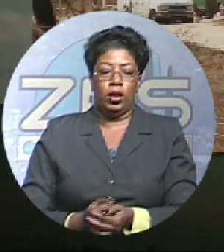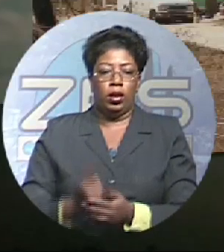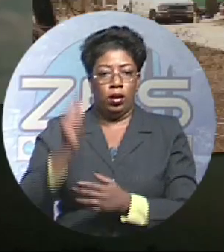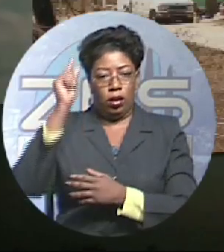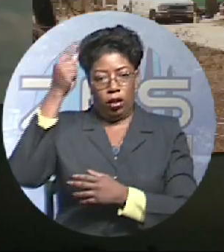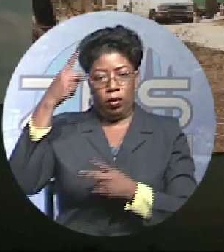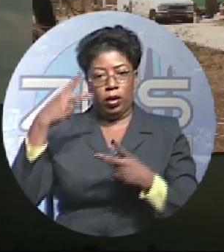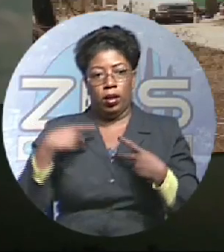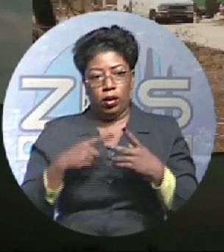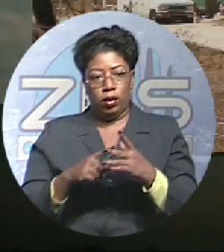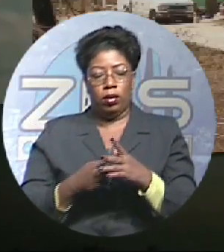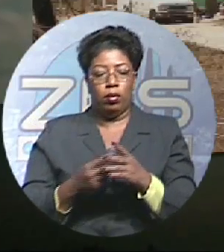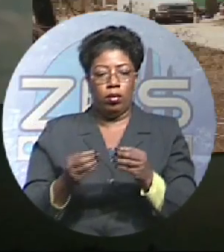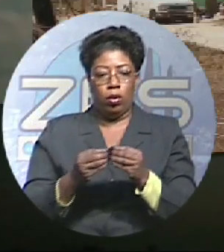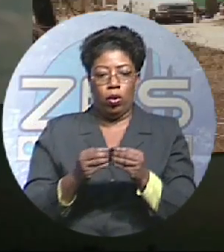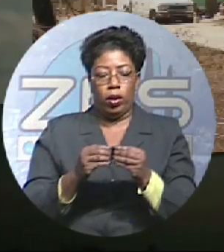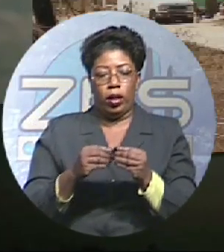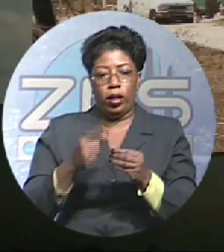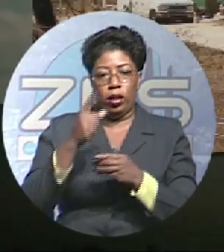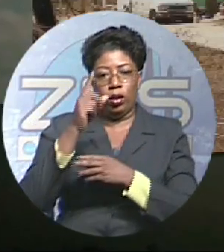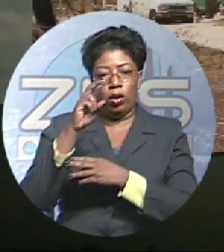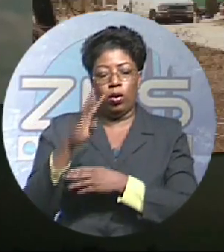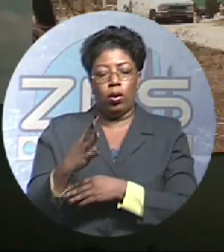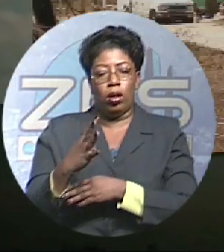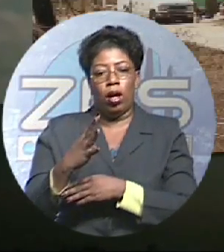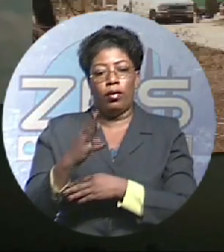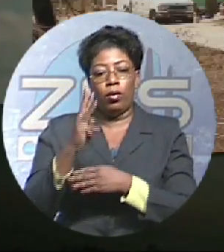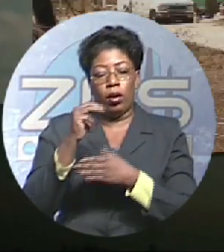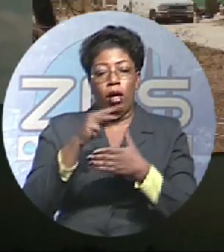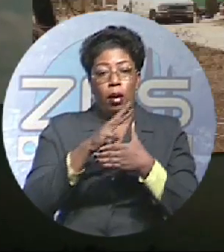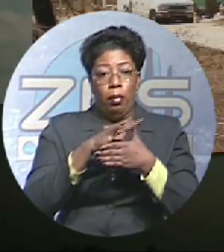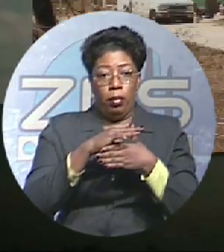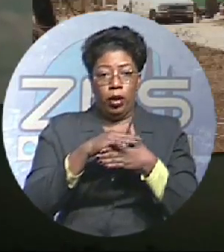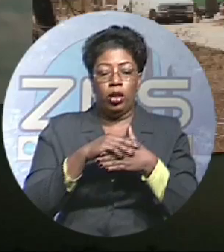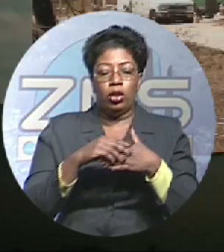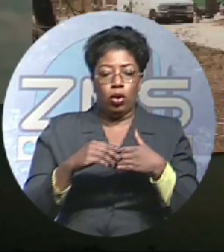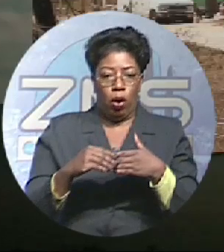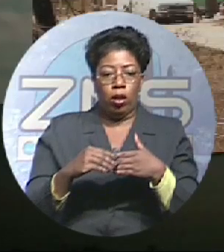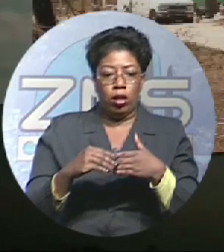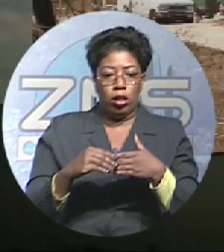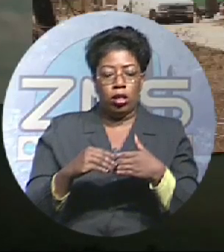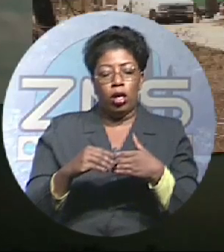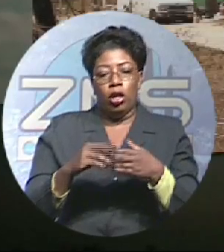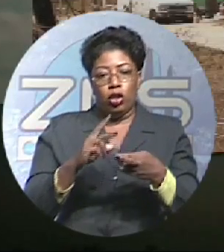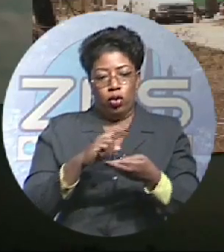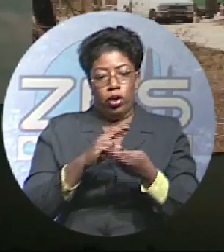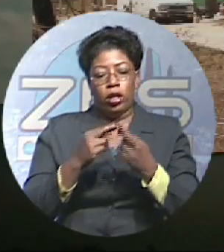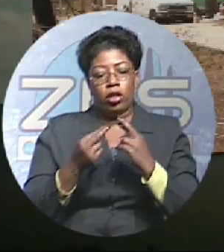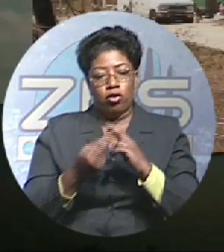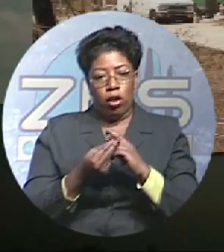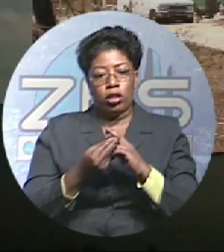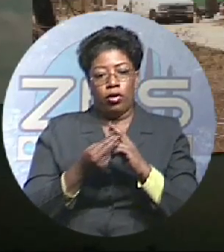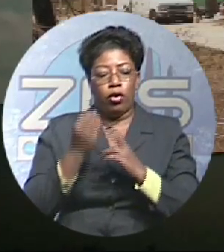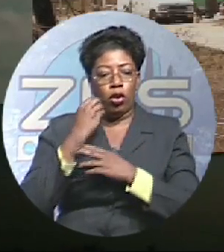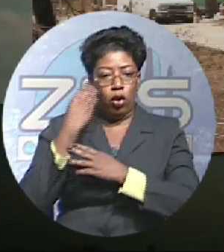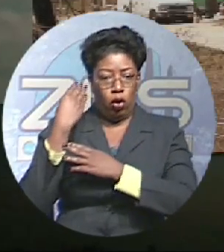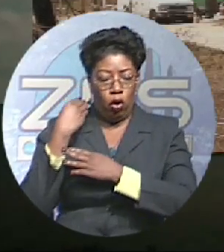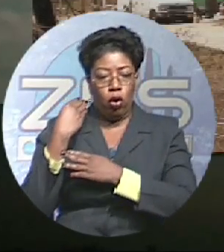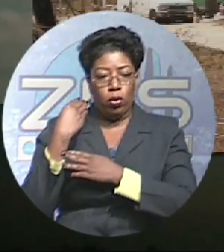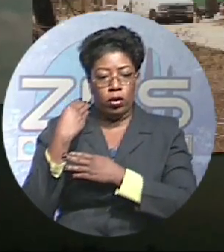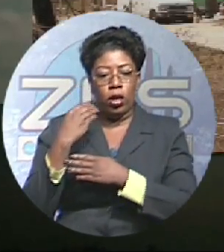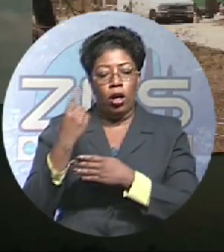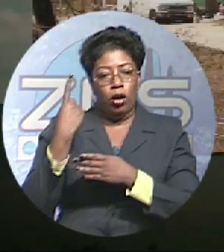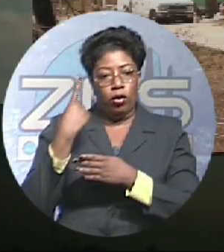The government has issued more than $250,000 in contracts for the reconstruction of homes destroyed by Hurricane Joaquin last